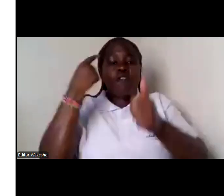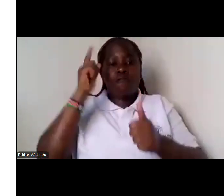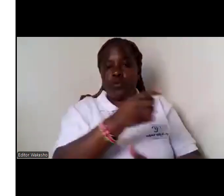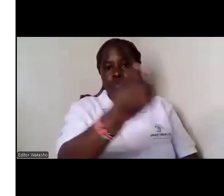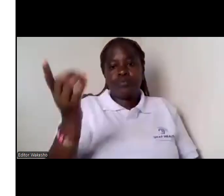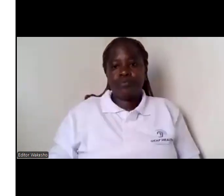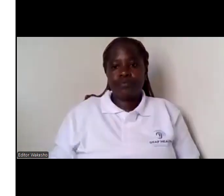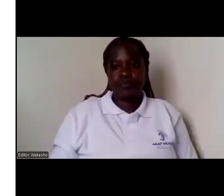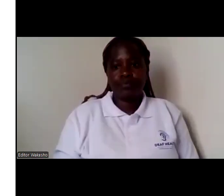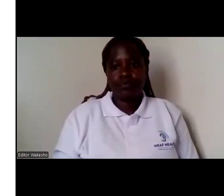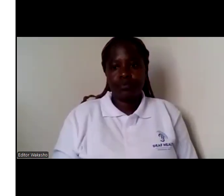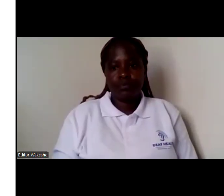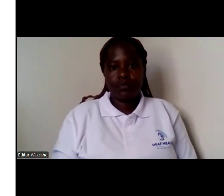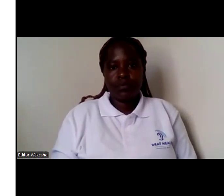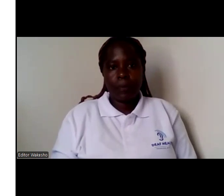use.